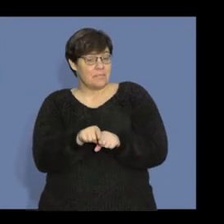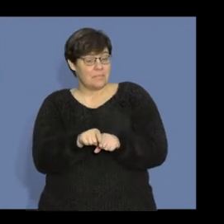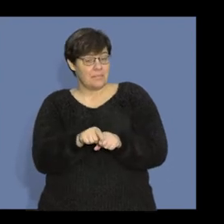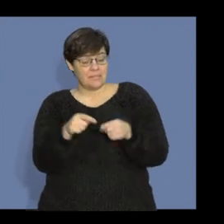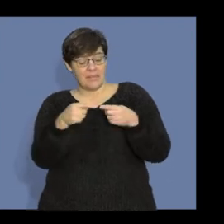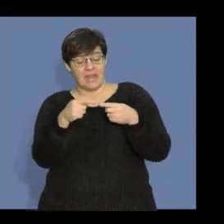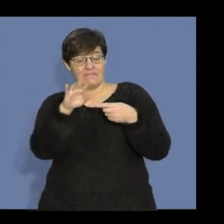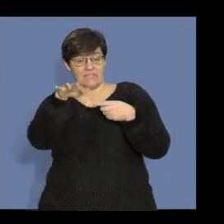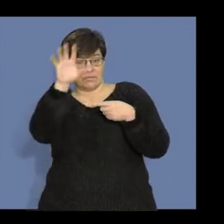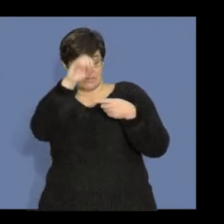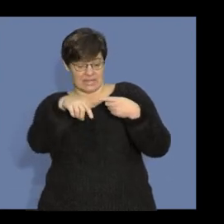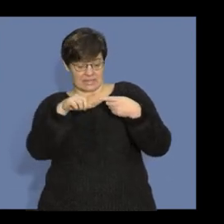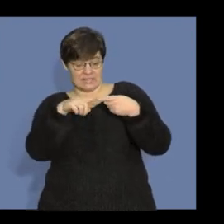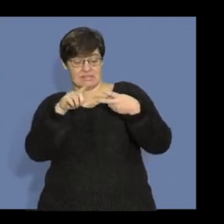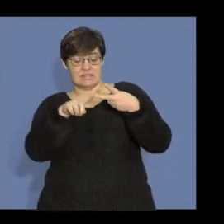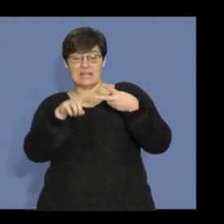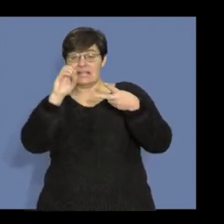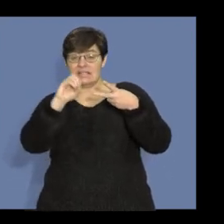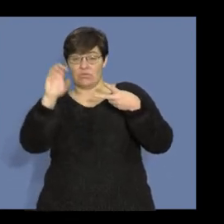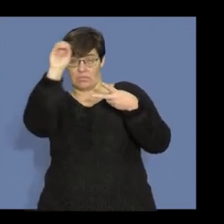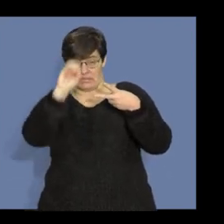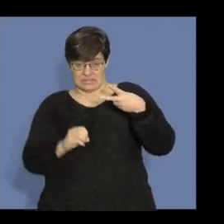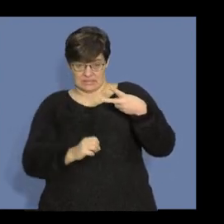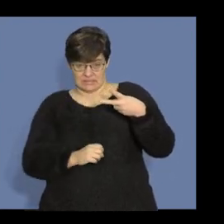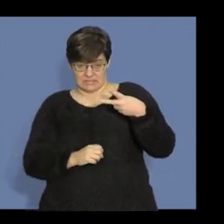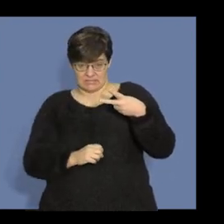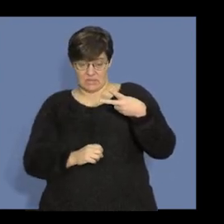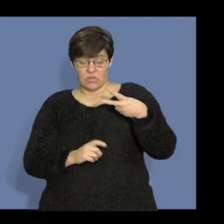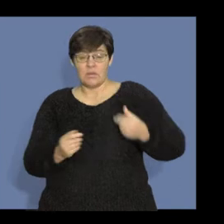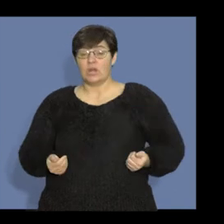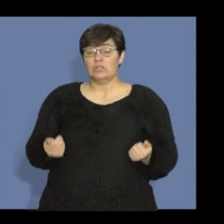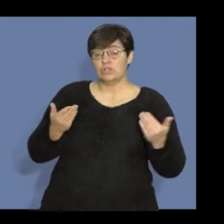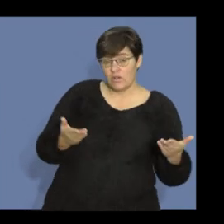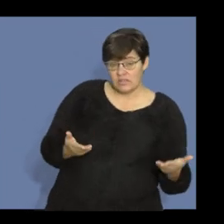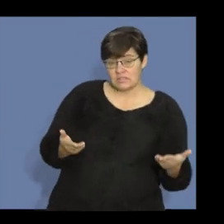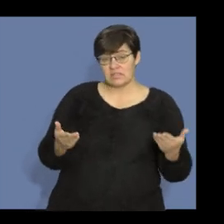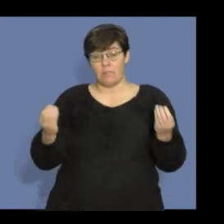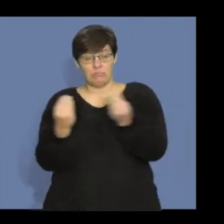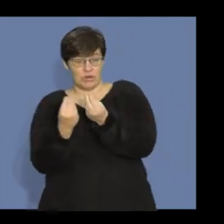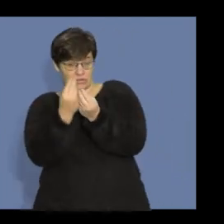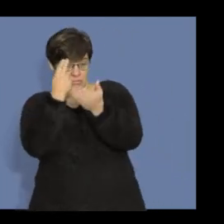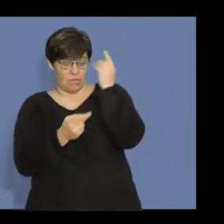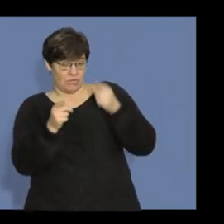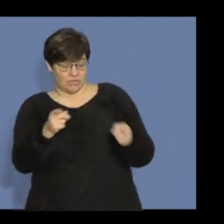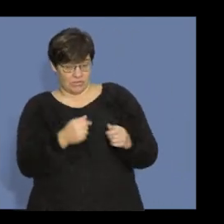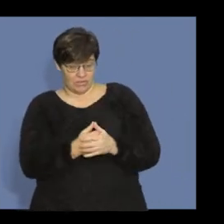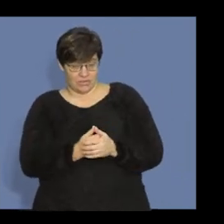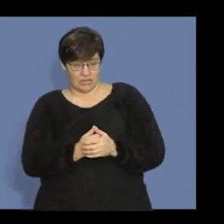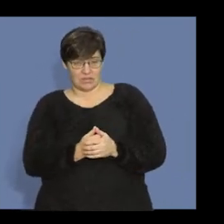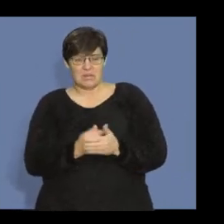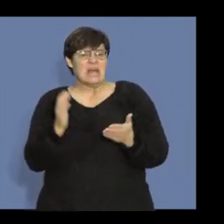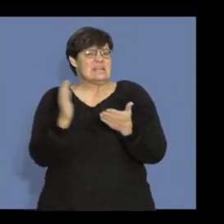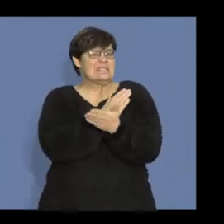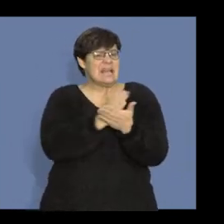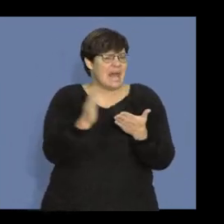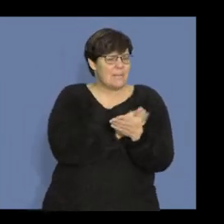remember, VAT is subjected to both goods and services. However, there are some items